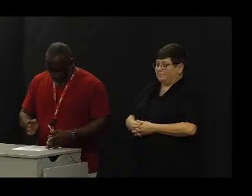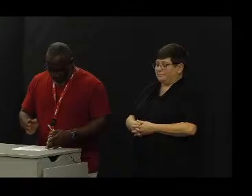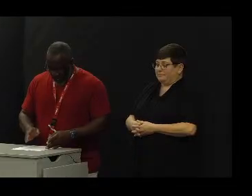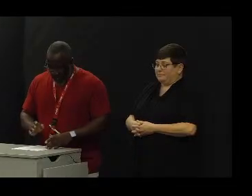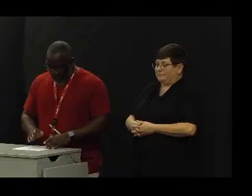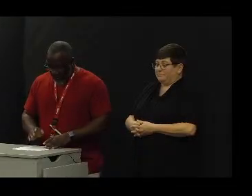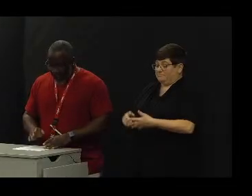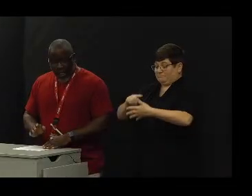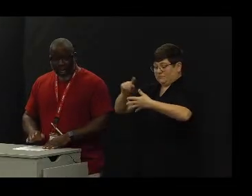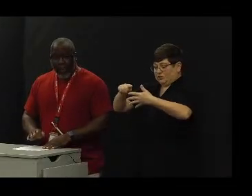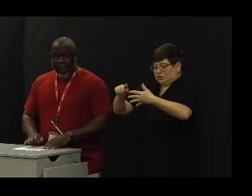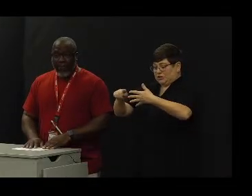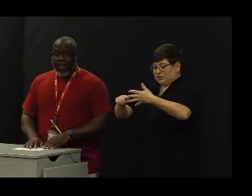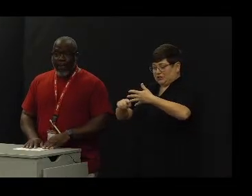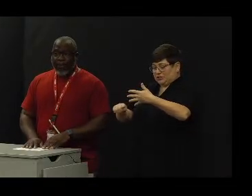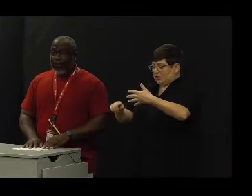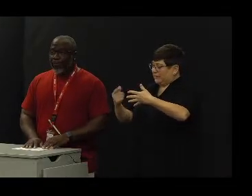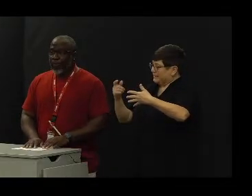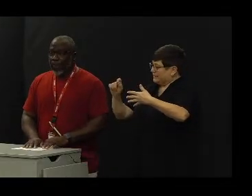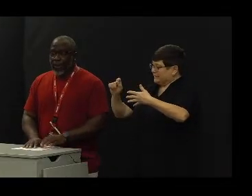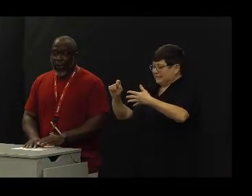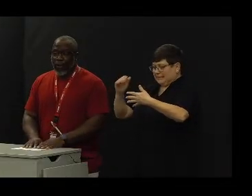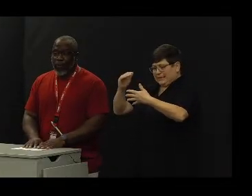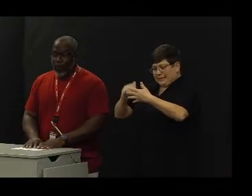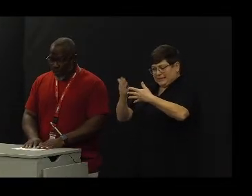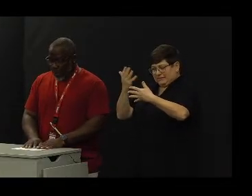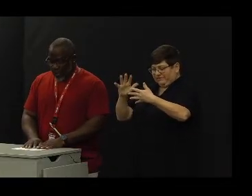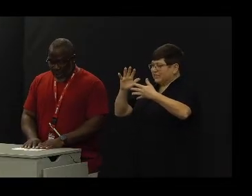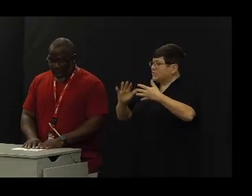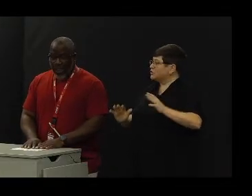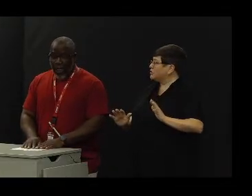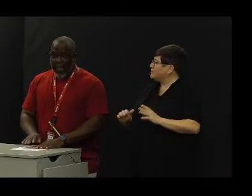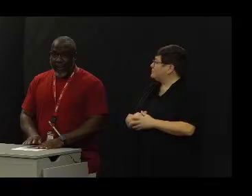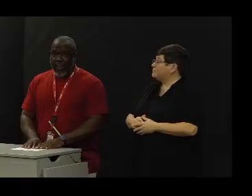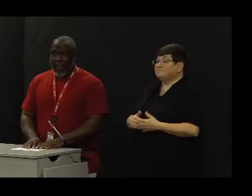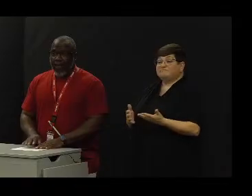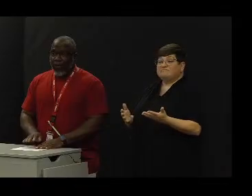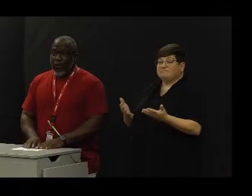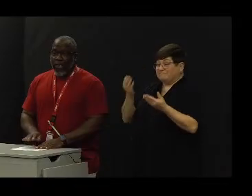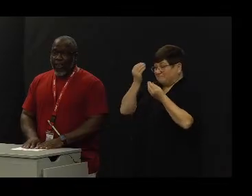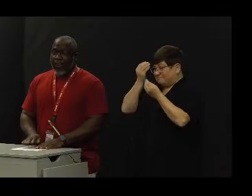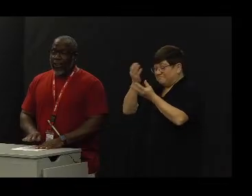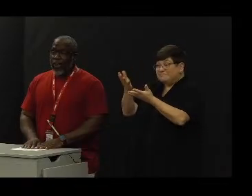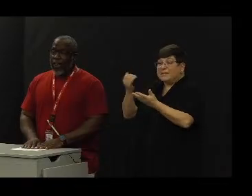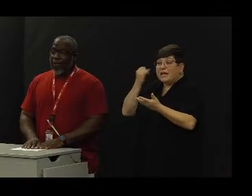That is all T has sent me. So, like